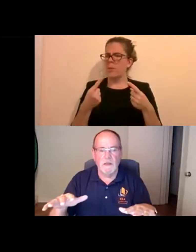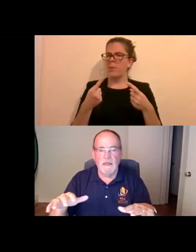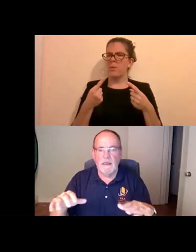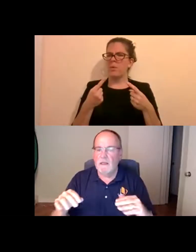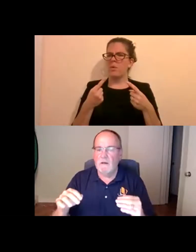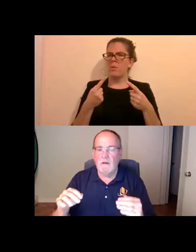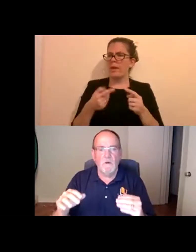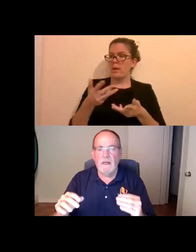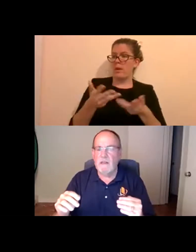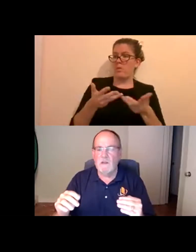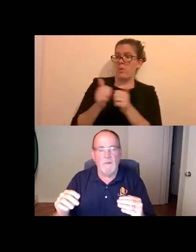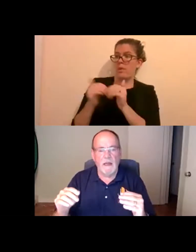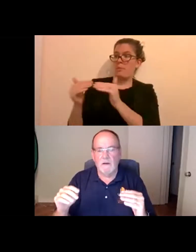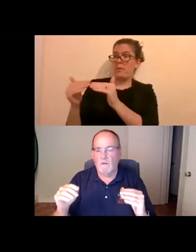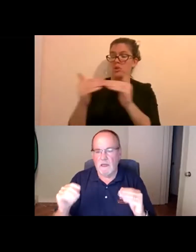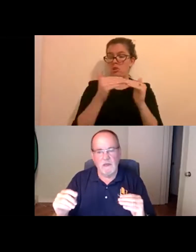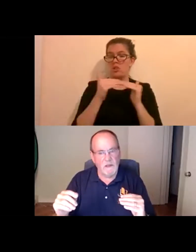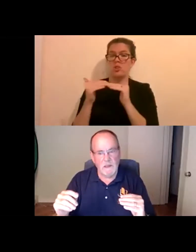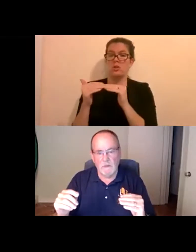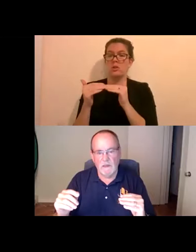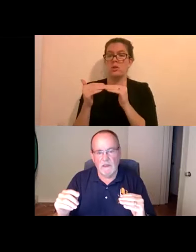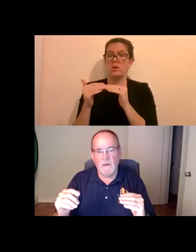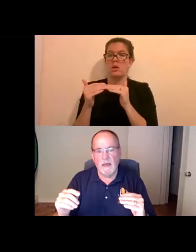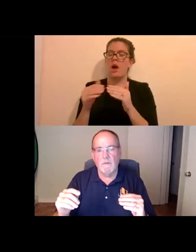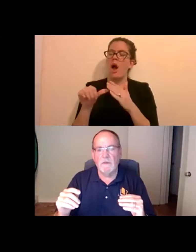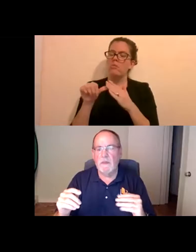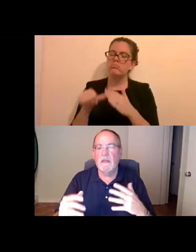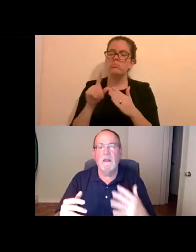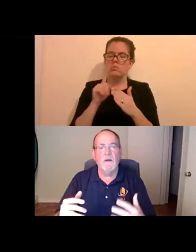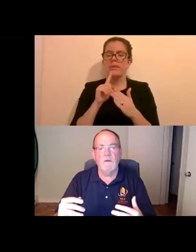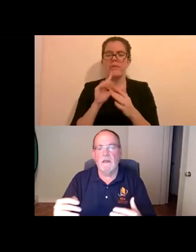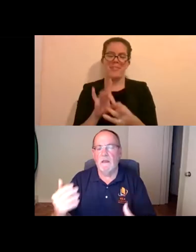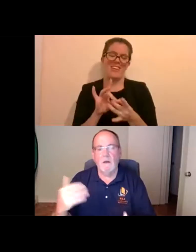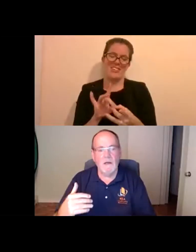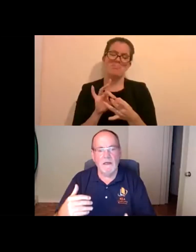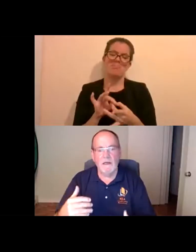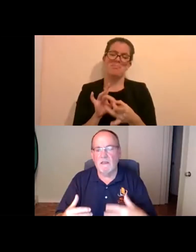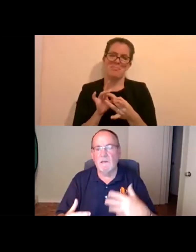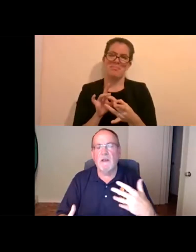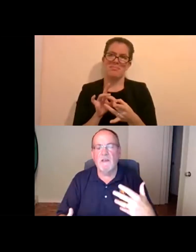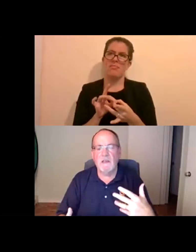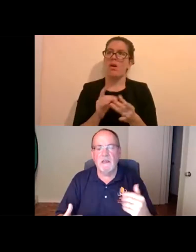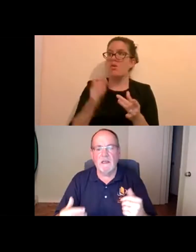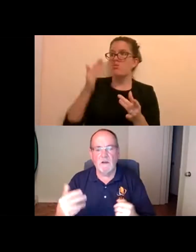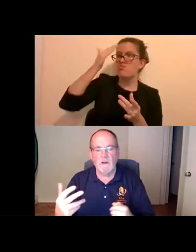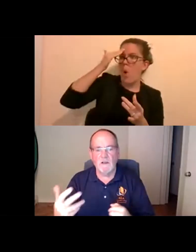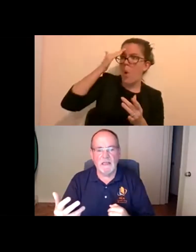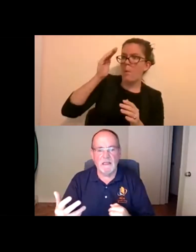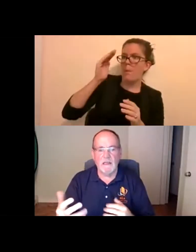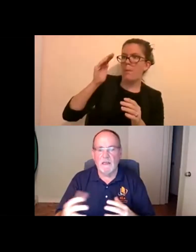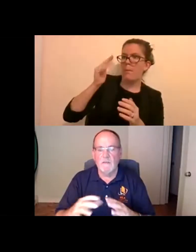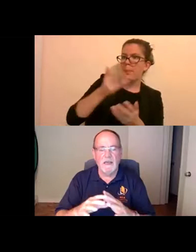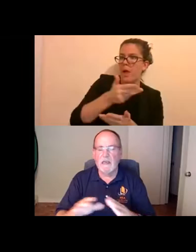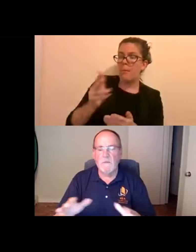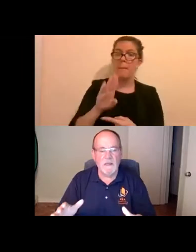peers, it really is about relationship. It's about being known and knowing and expressing and